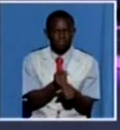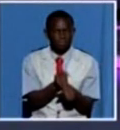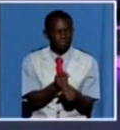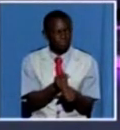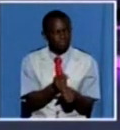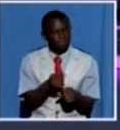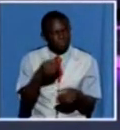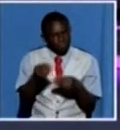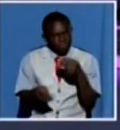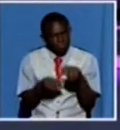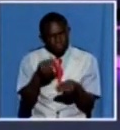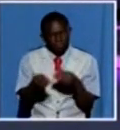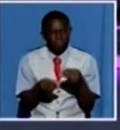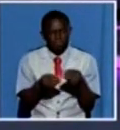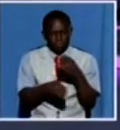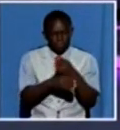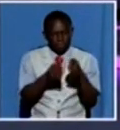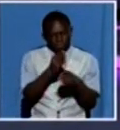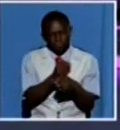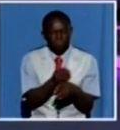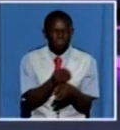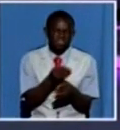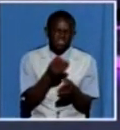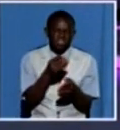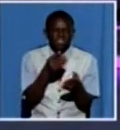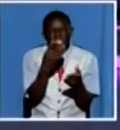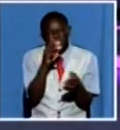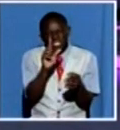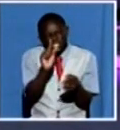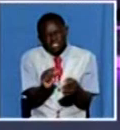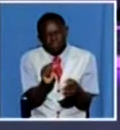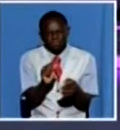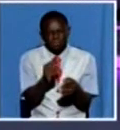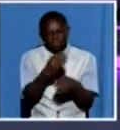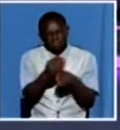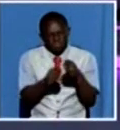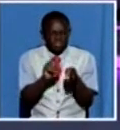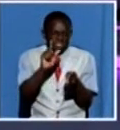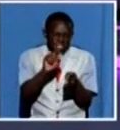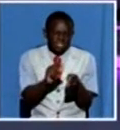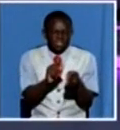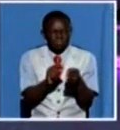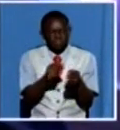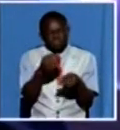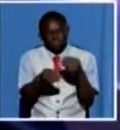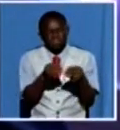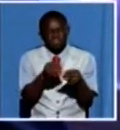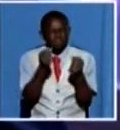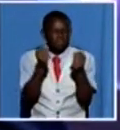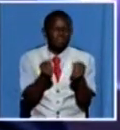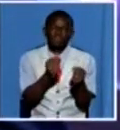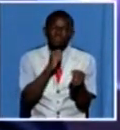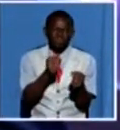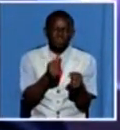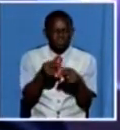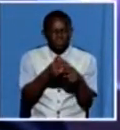are we going to borrow for us to maintain this infrastructure that we are putting up for ourselves so that we continue burdening